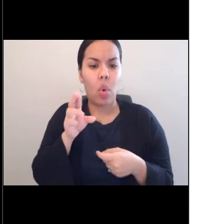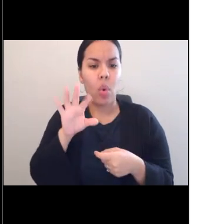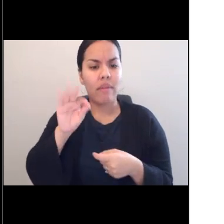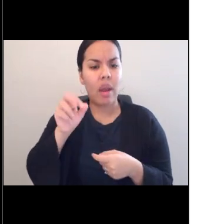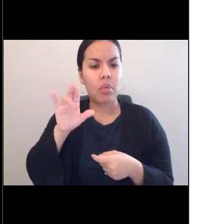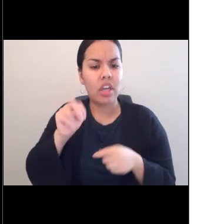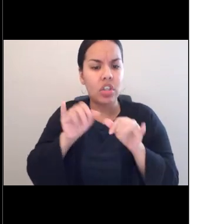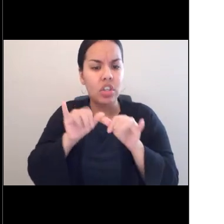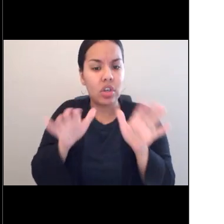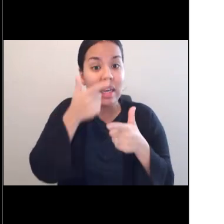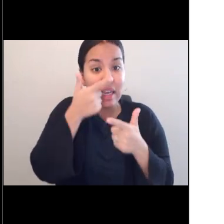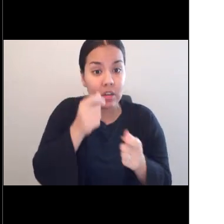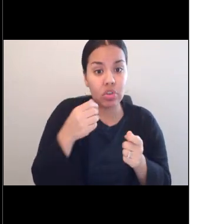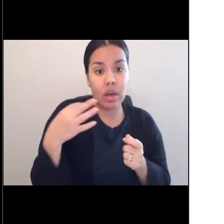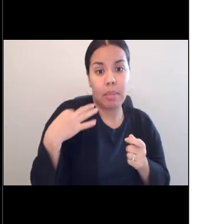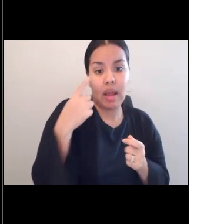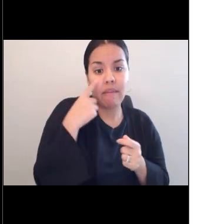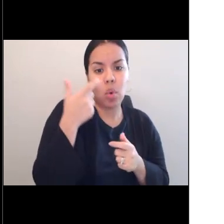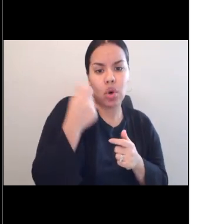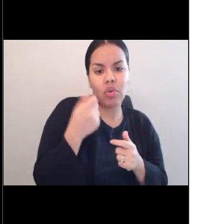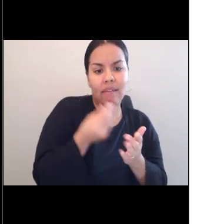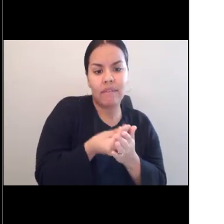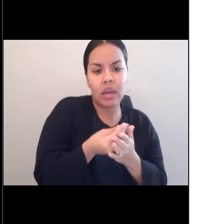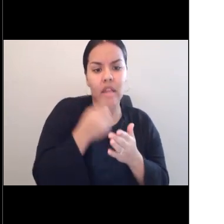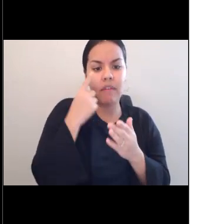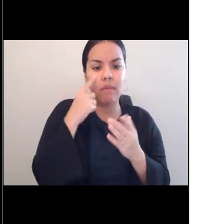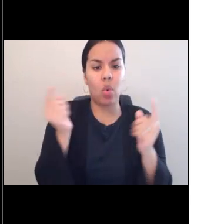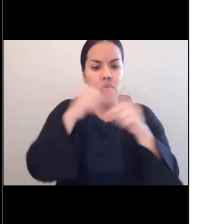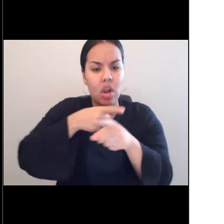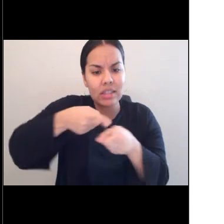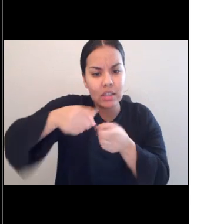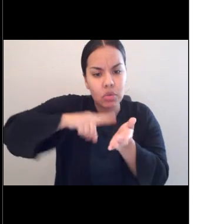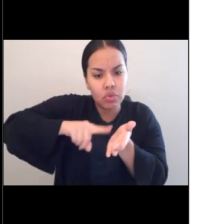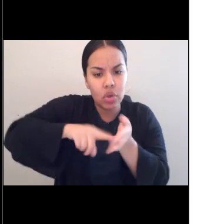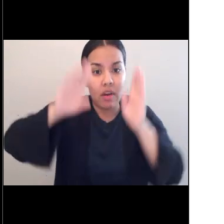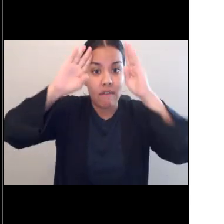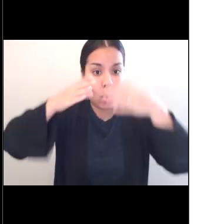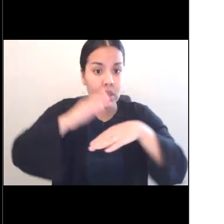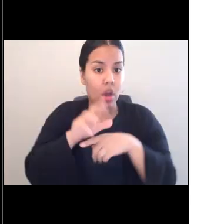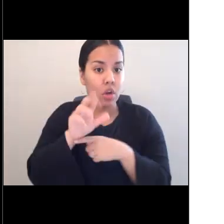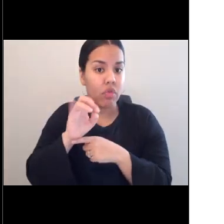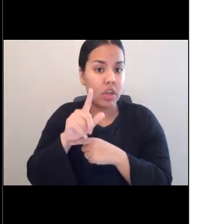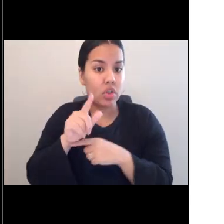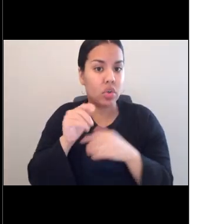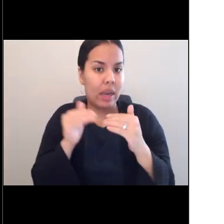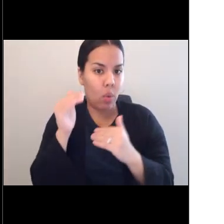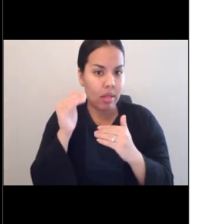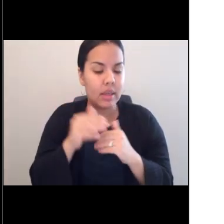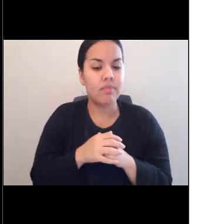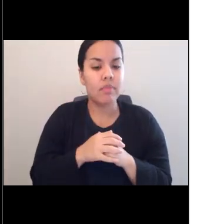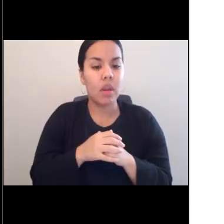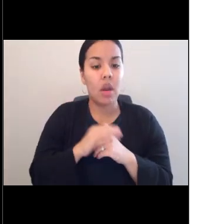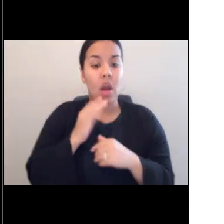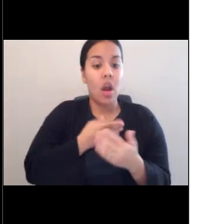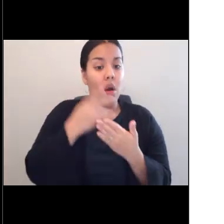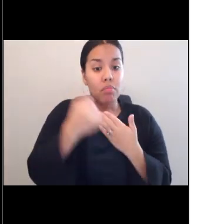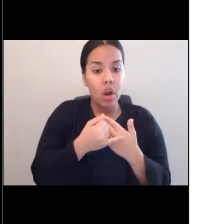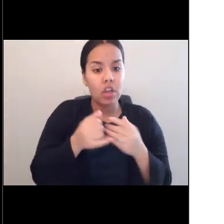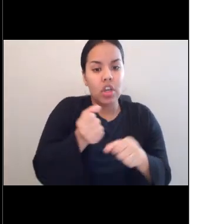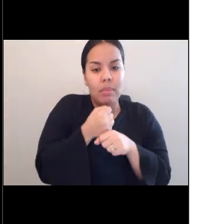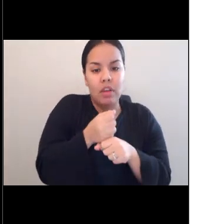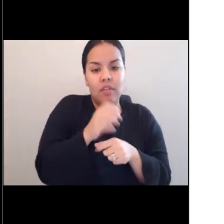in applying for grant funding for cross-disciplinary research focused on racial inequality. Our project is manufacturing EEG caps for all hair